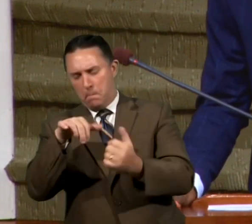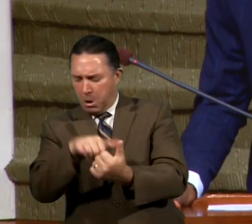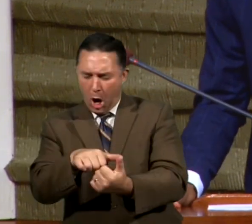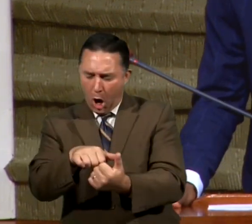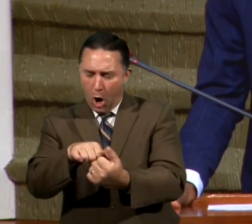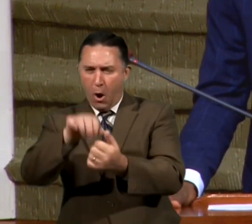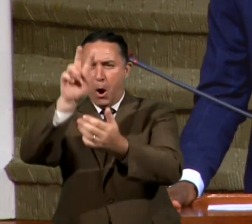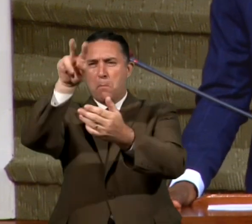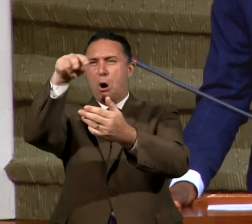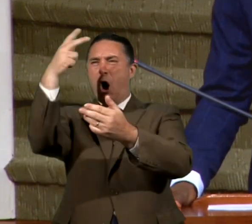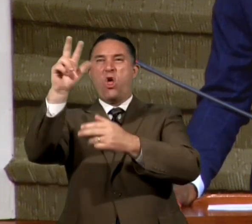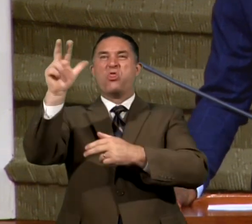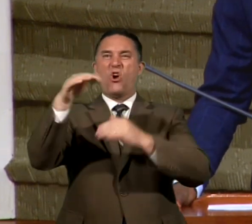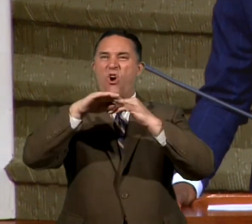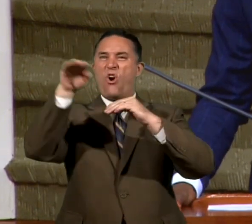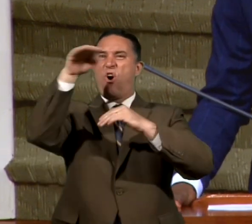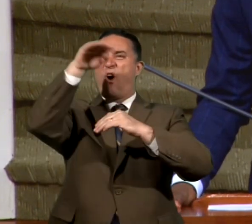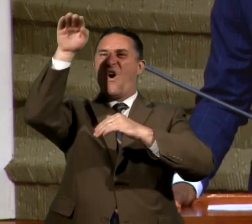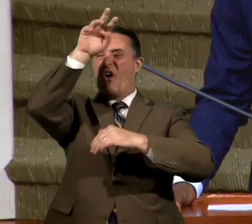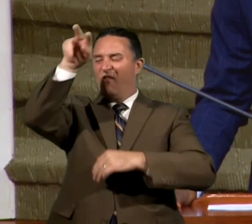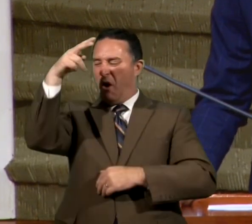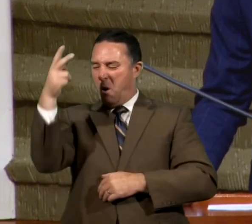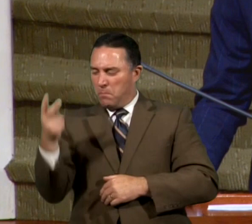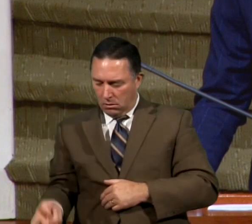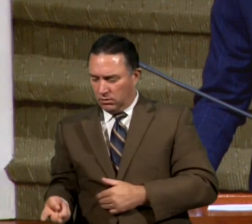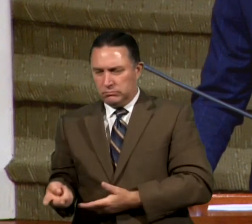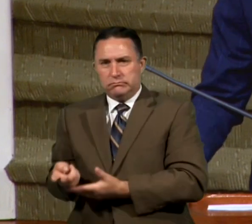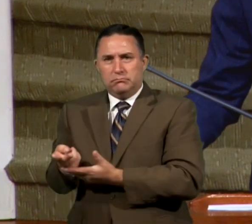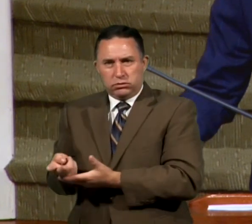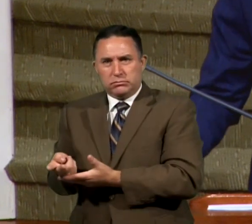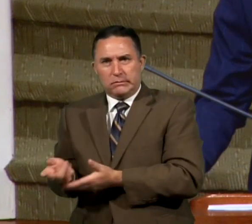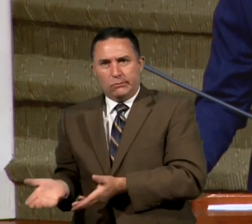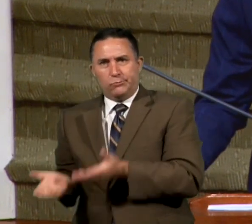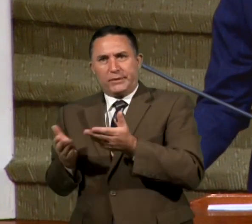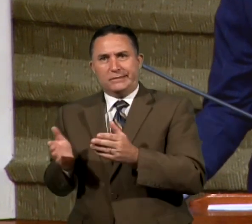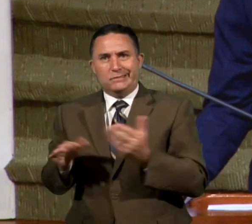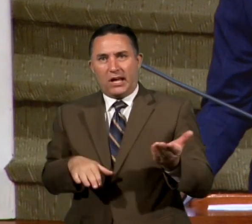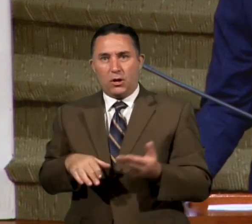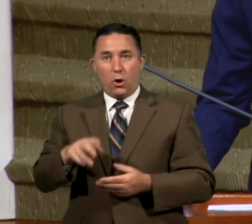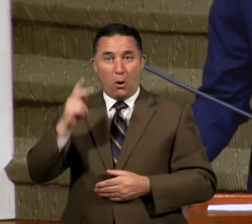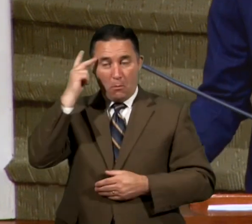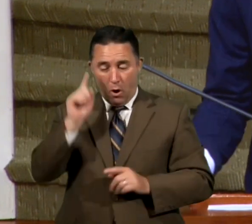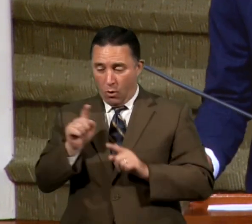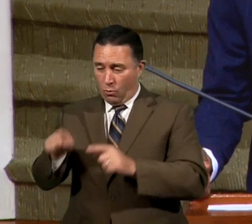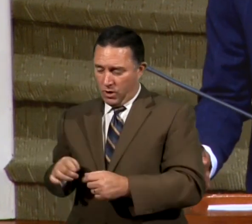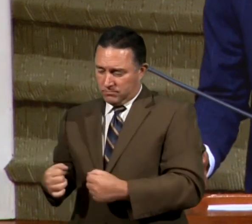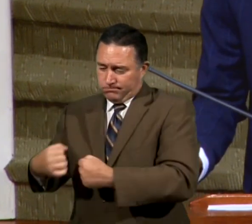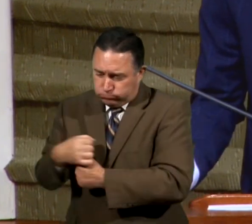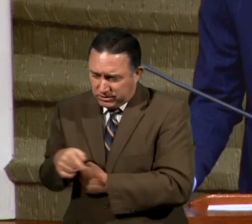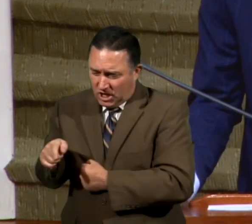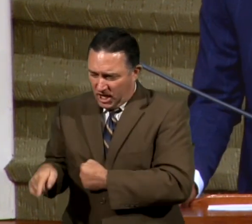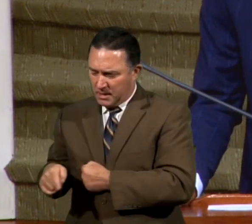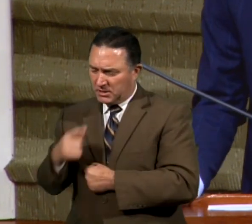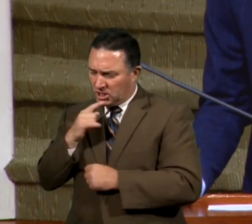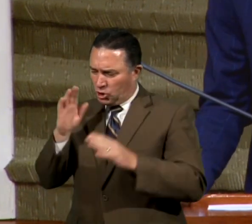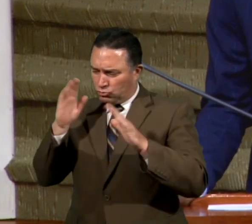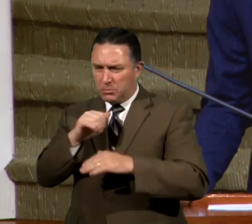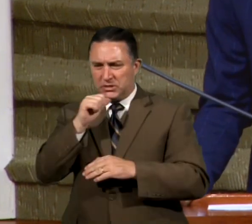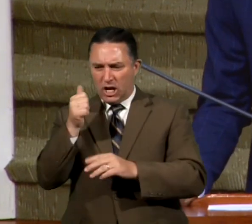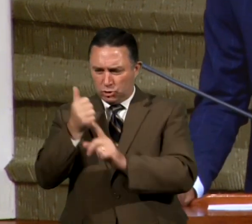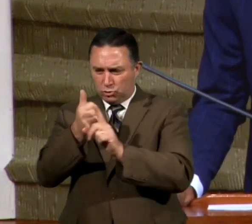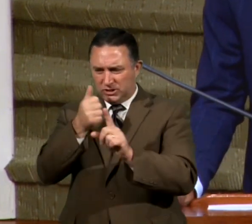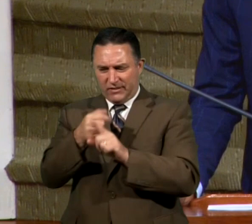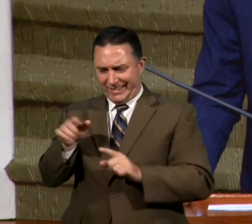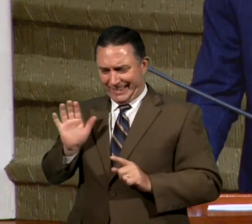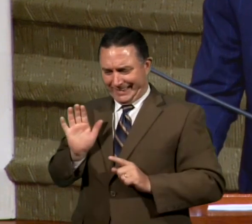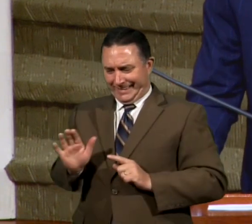fell down from the third loft and was taken up dead. And Paul went down and fell upon him and, embracing him, said, trouble not yourselves,